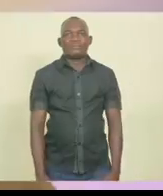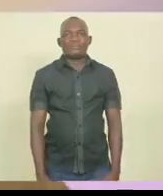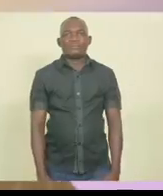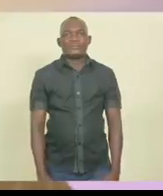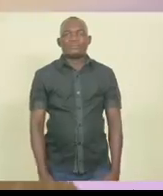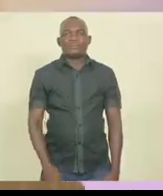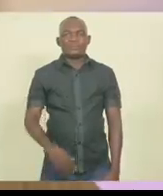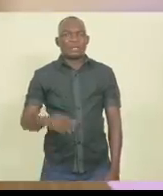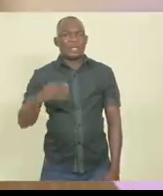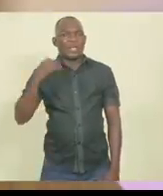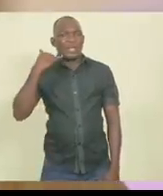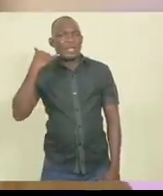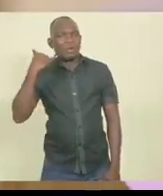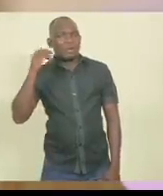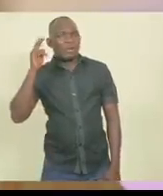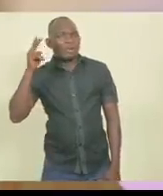Hello?